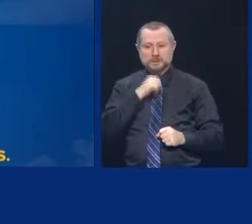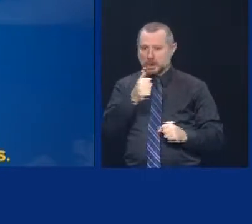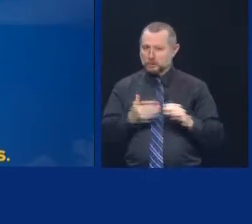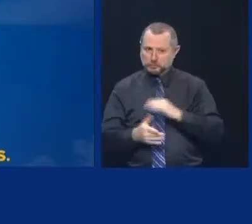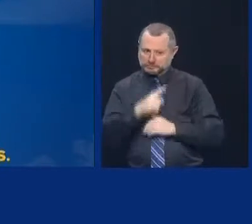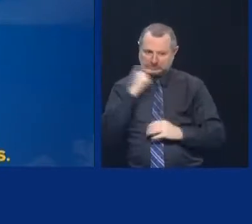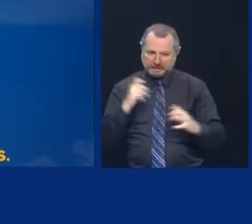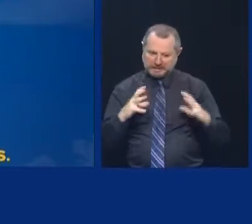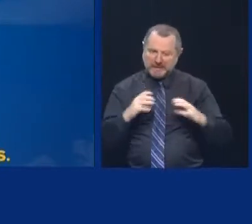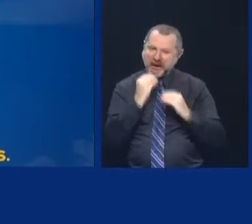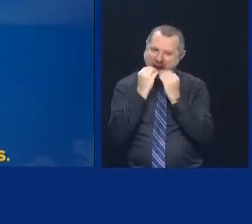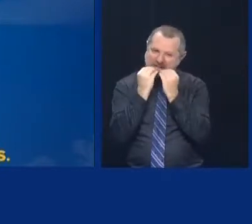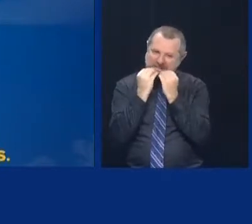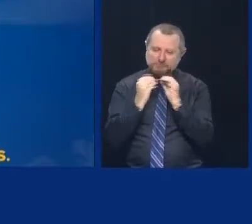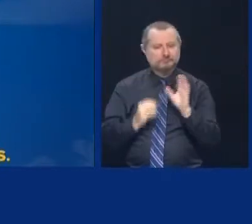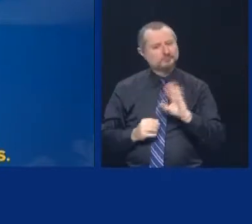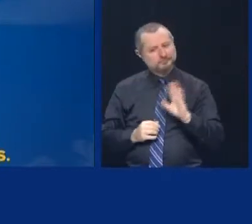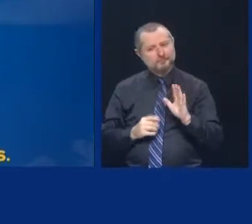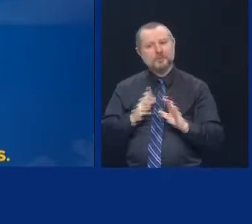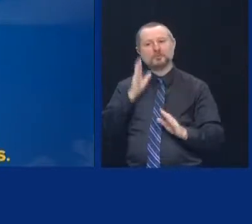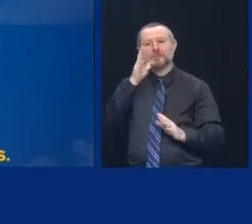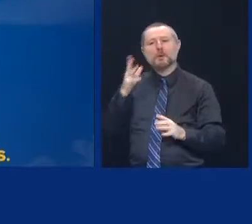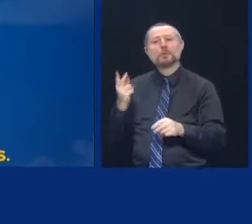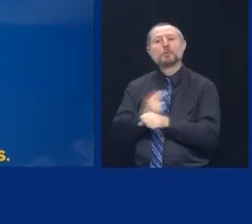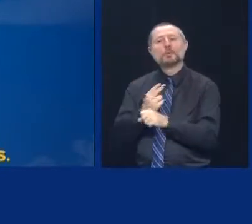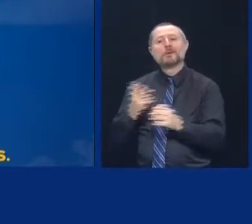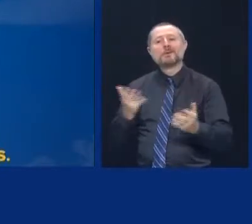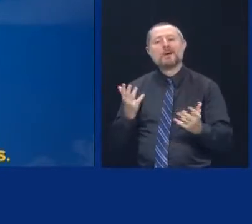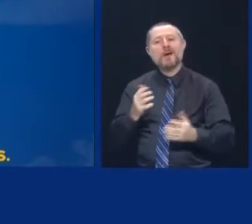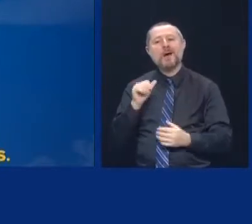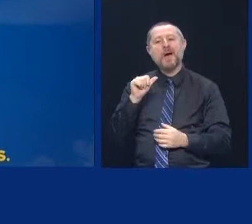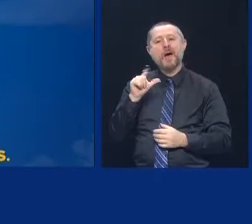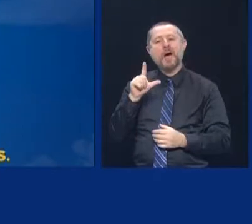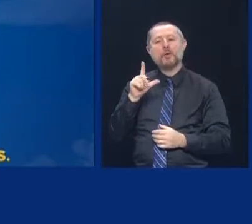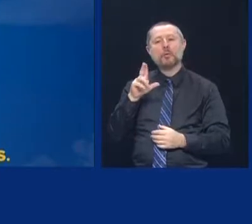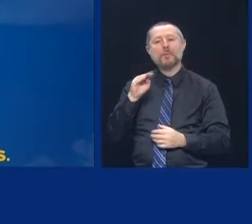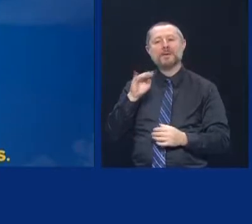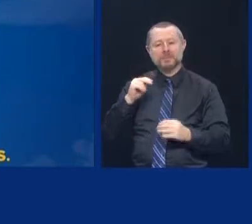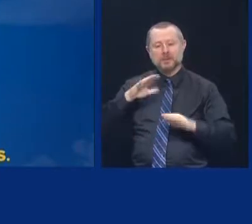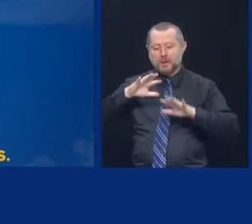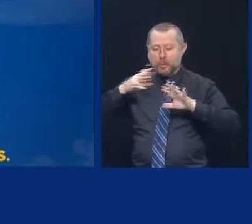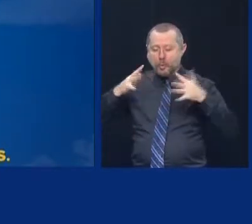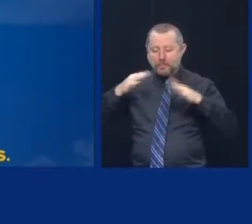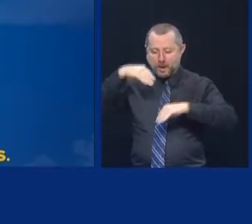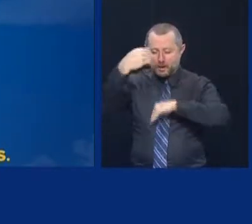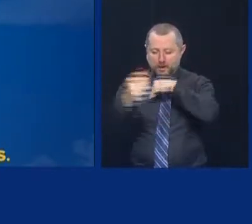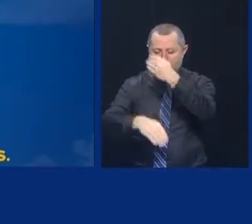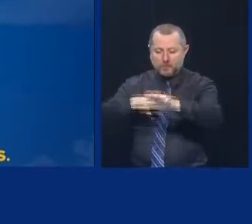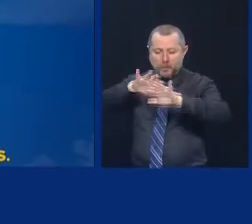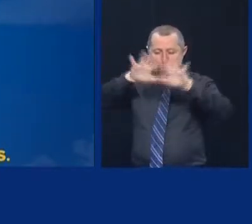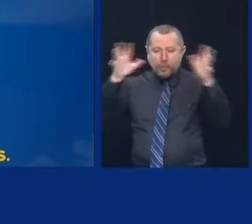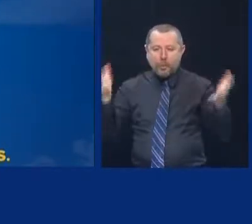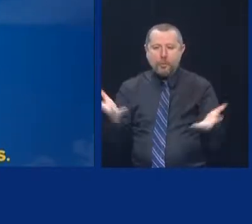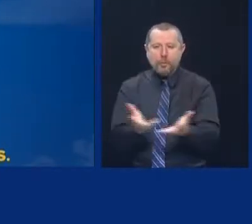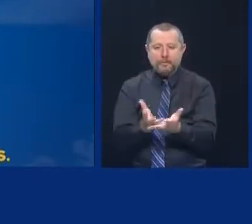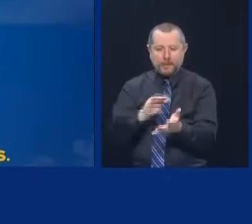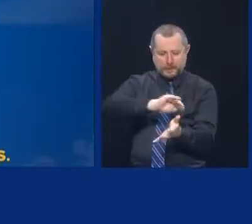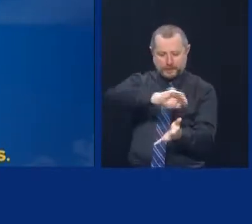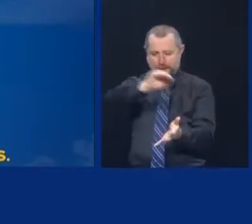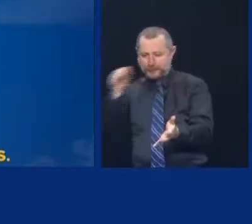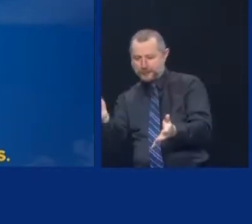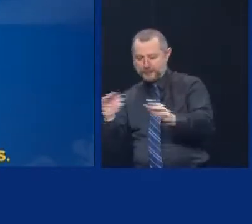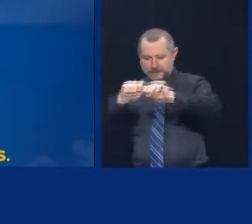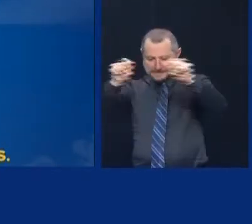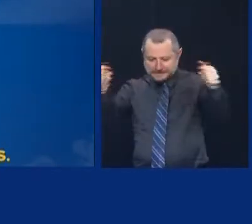the aluminum foil tent theory. You know the aluminum foil tent theory? Build a tent